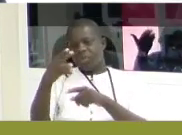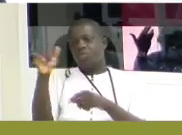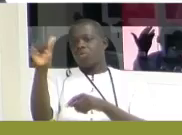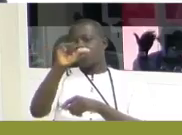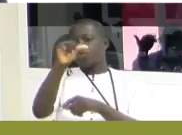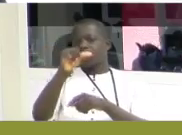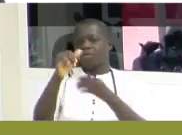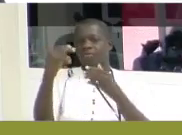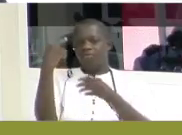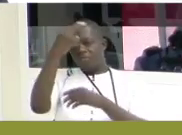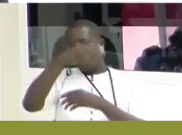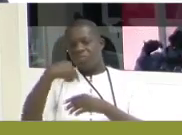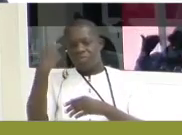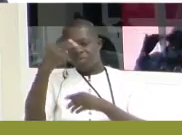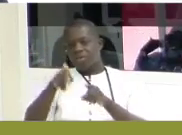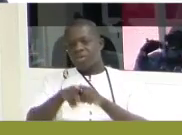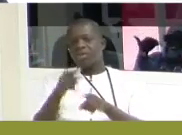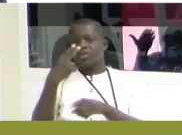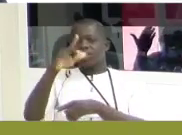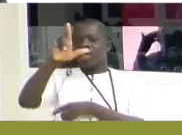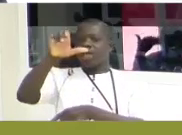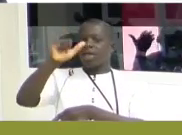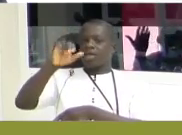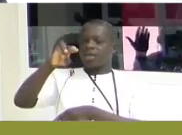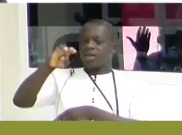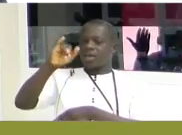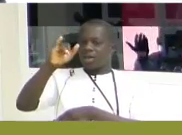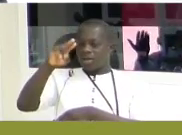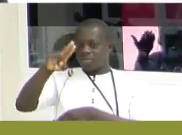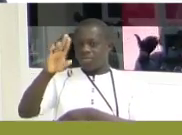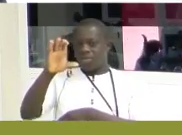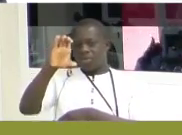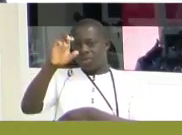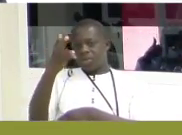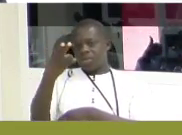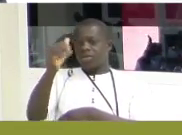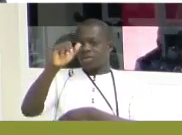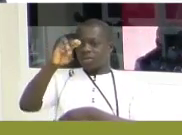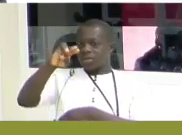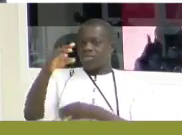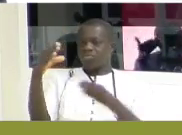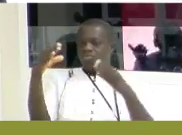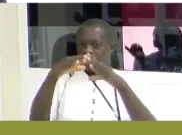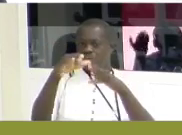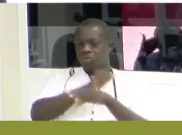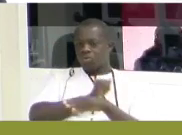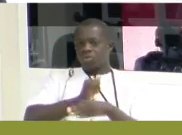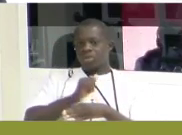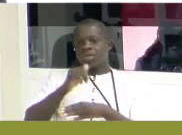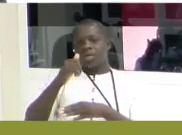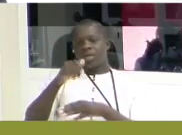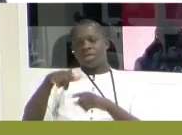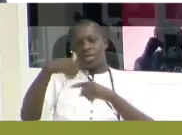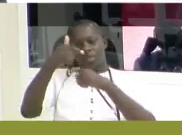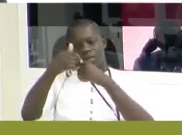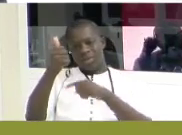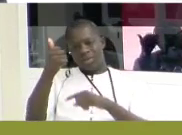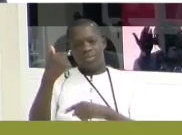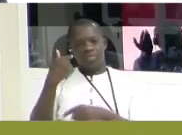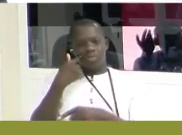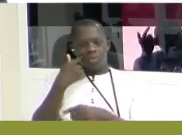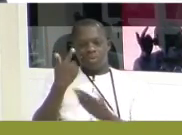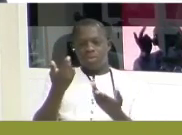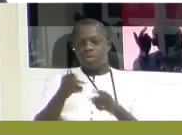days later, like the likes of Lamin Cham joined us after 6 days. Duta Kamaso, the same.